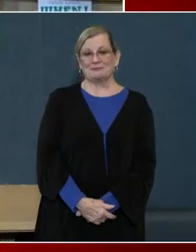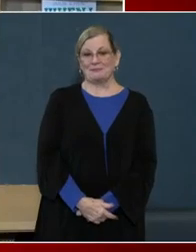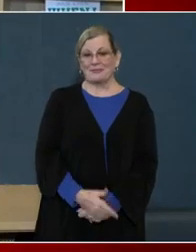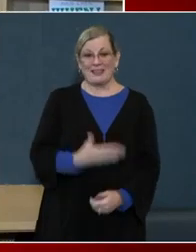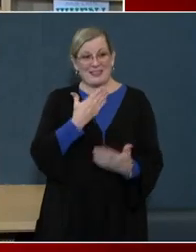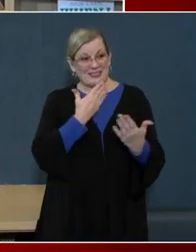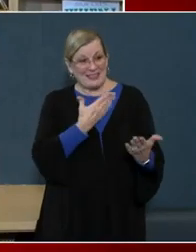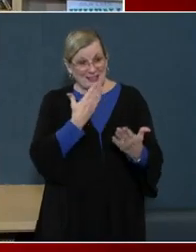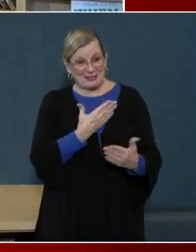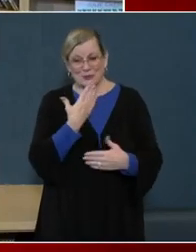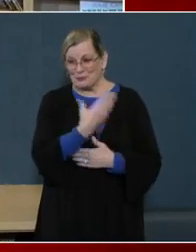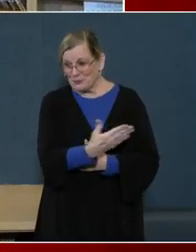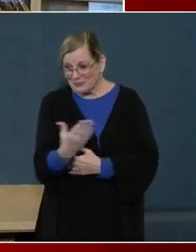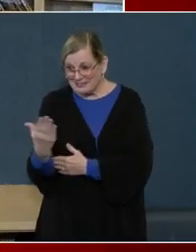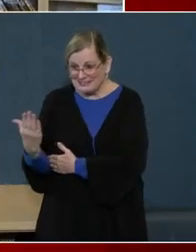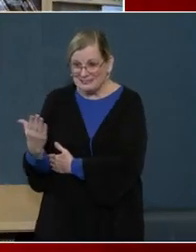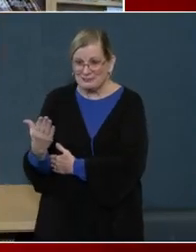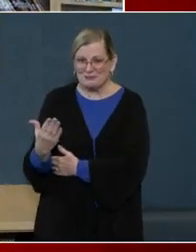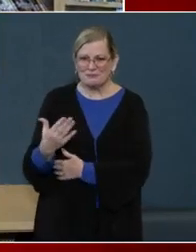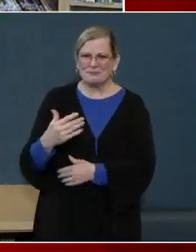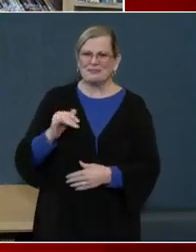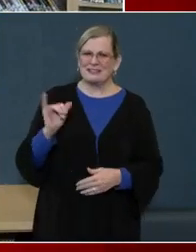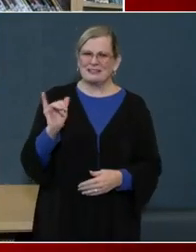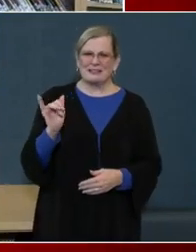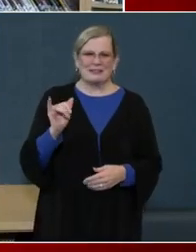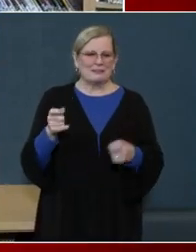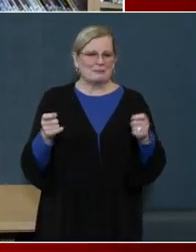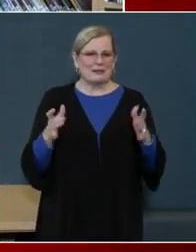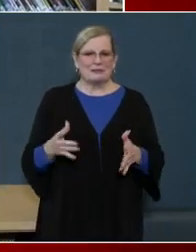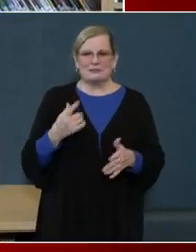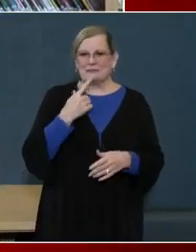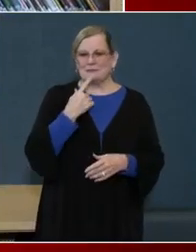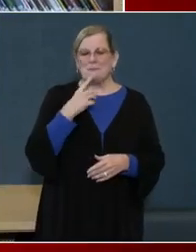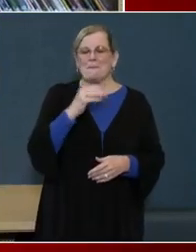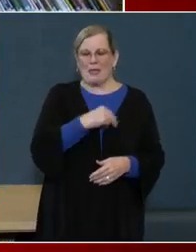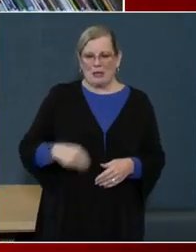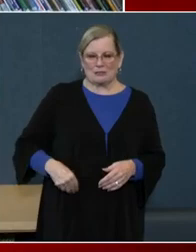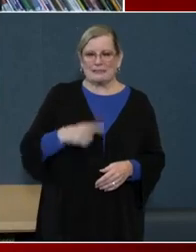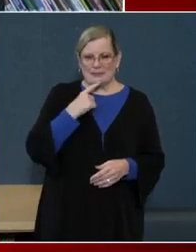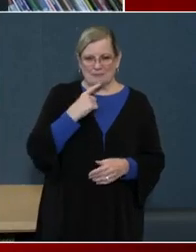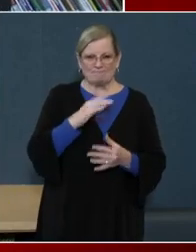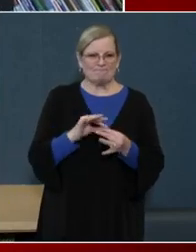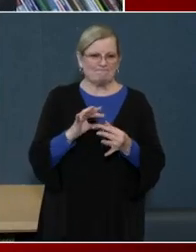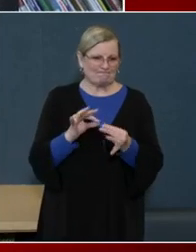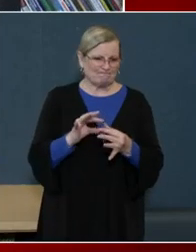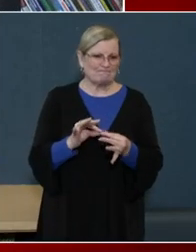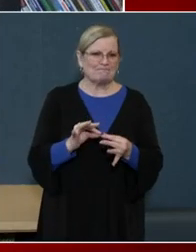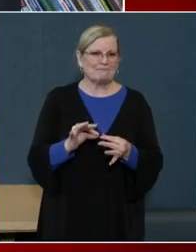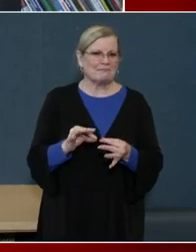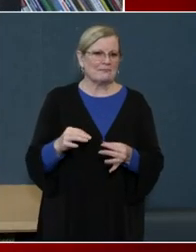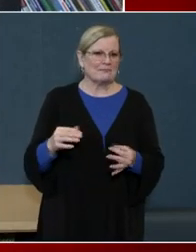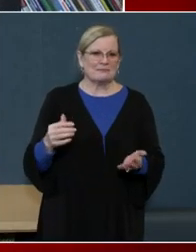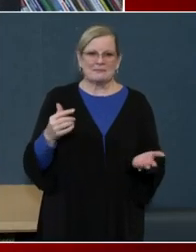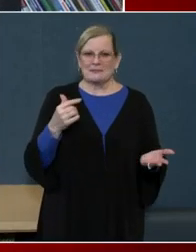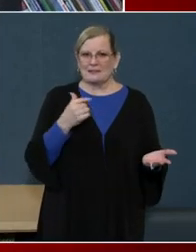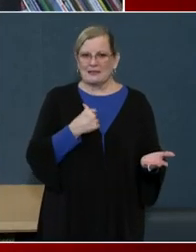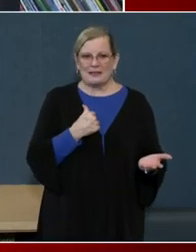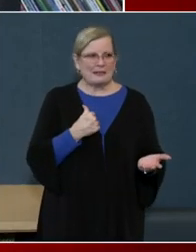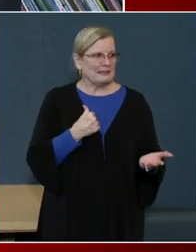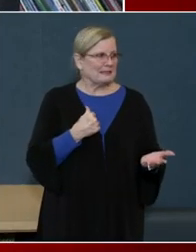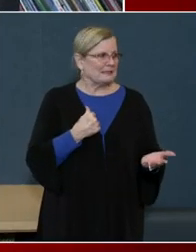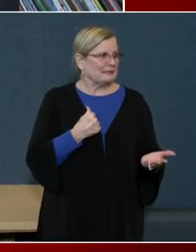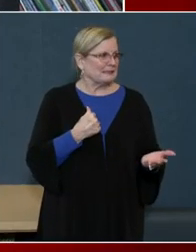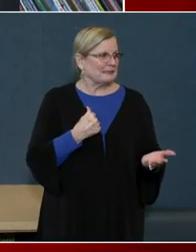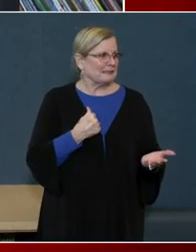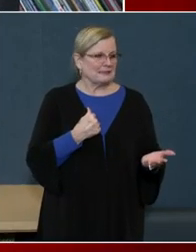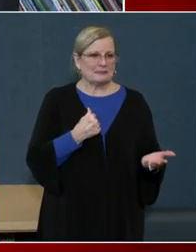everyone. As the mayor said, I have, since actually before I became chairman with